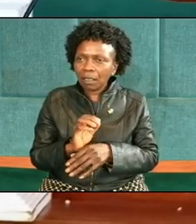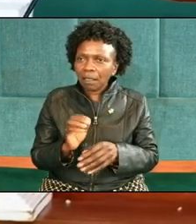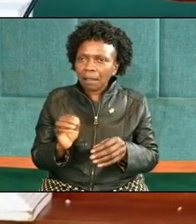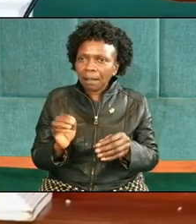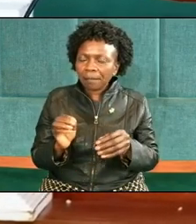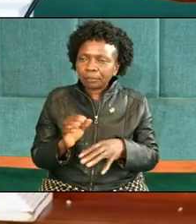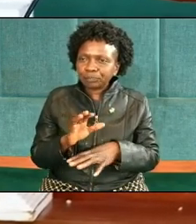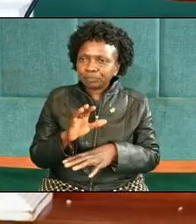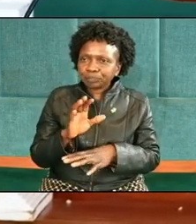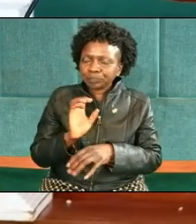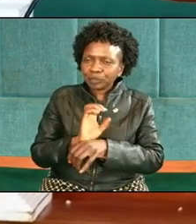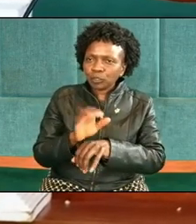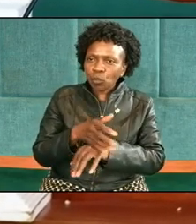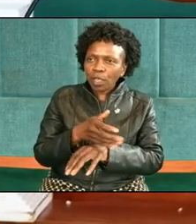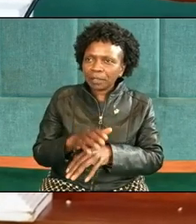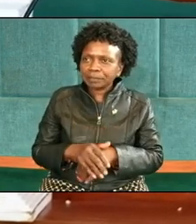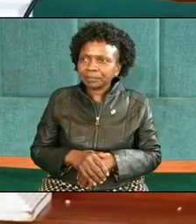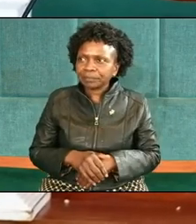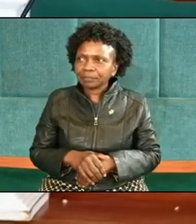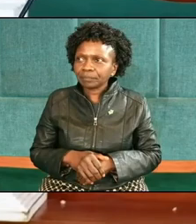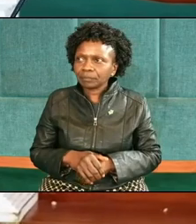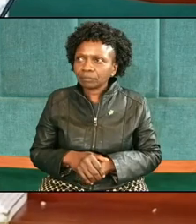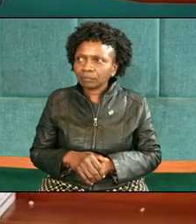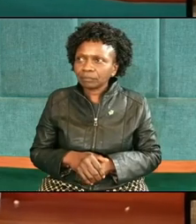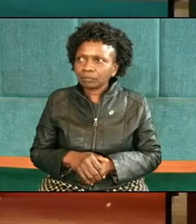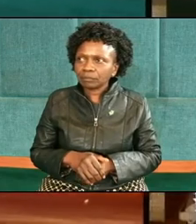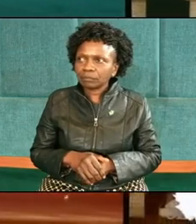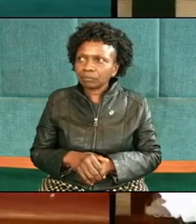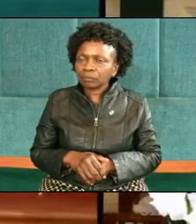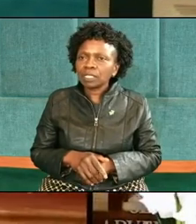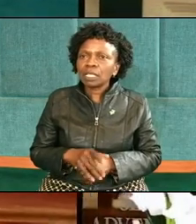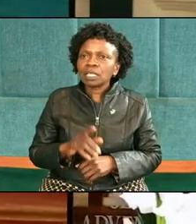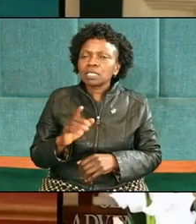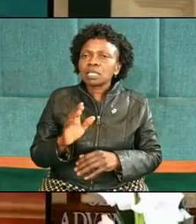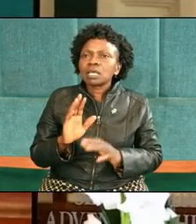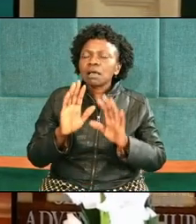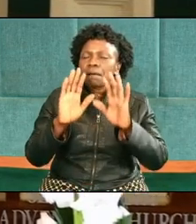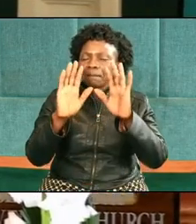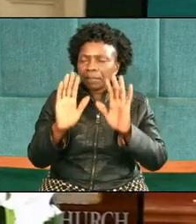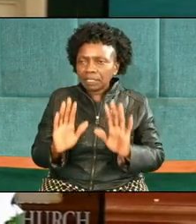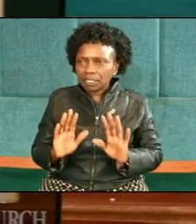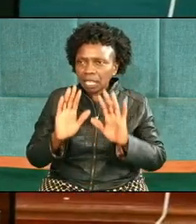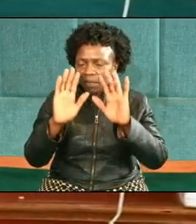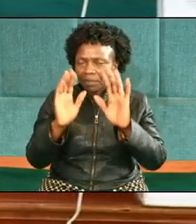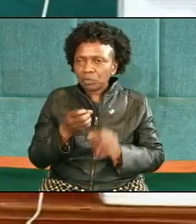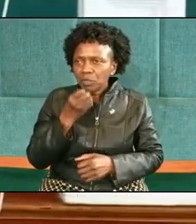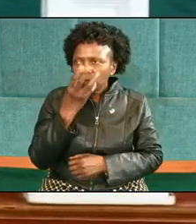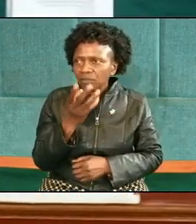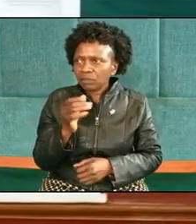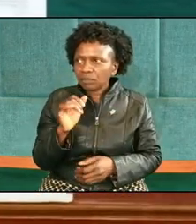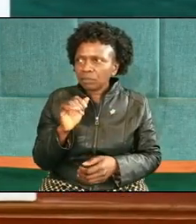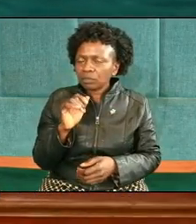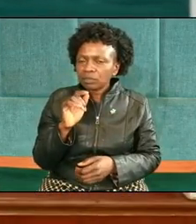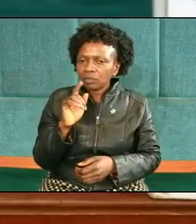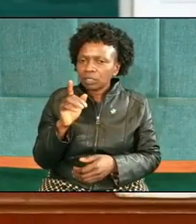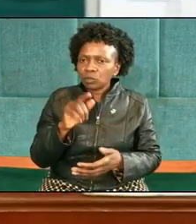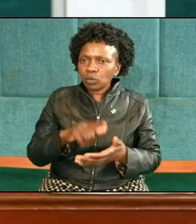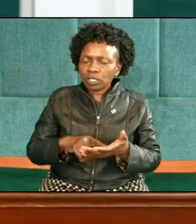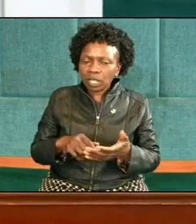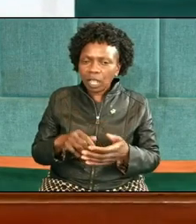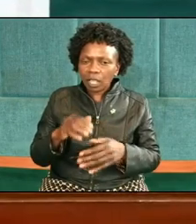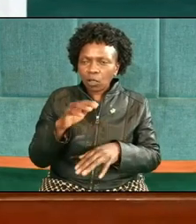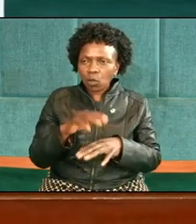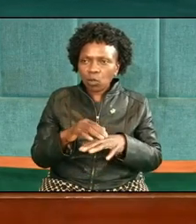that beautiful? I mean, it's just amazing, amazing. Beautiful. That's what I call